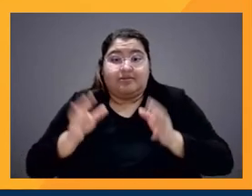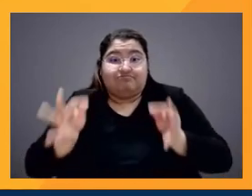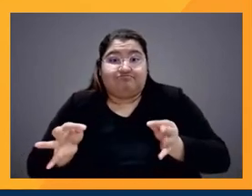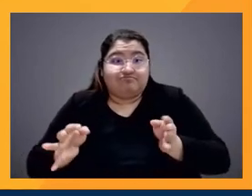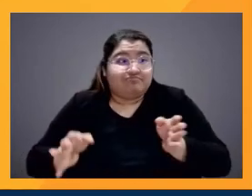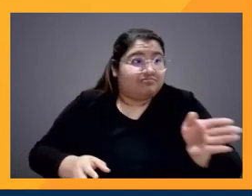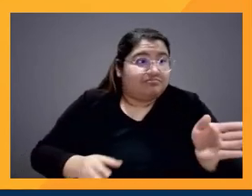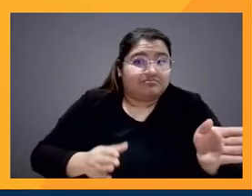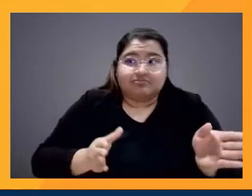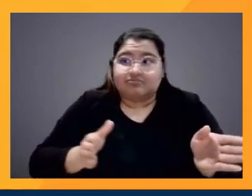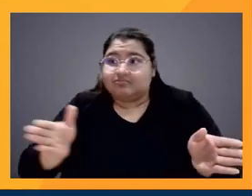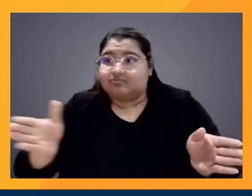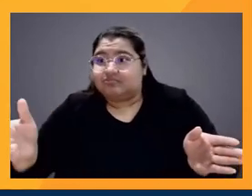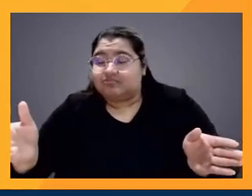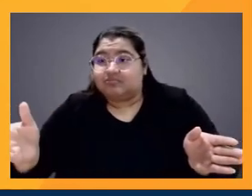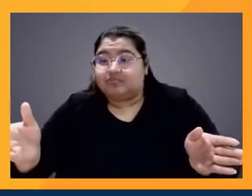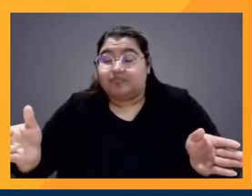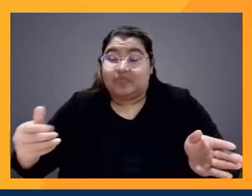Yeah, I mean, I think,